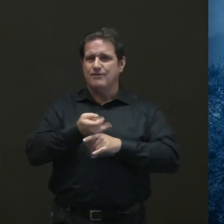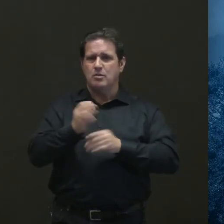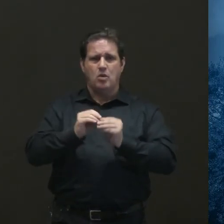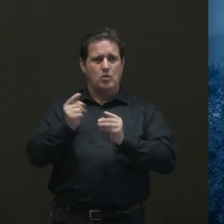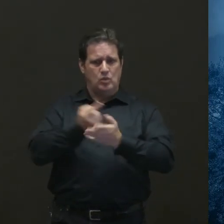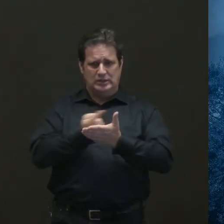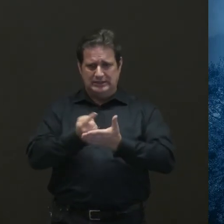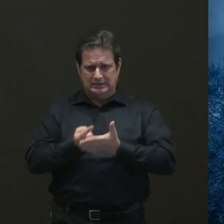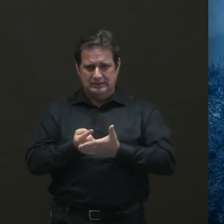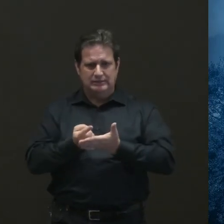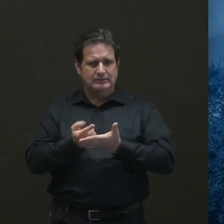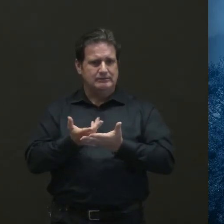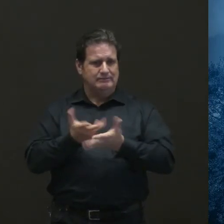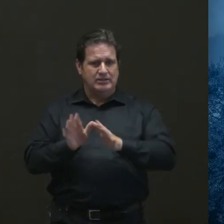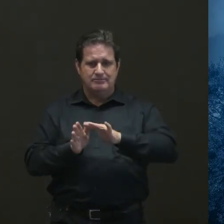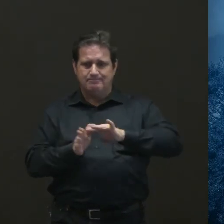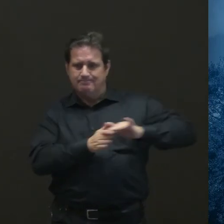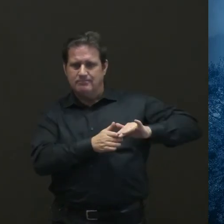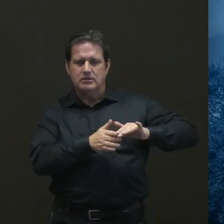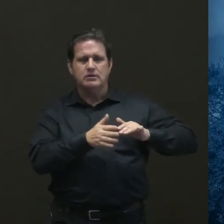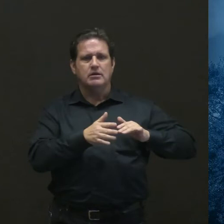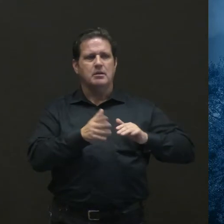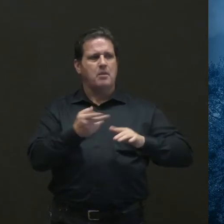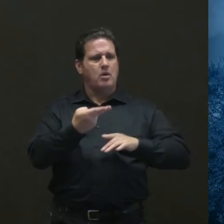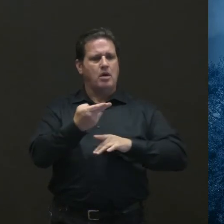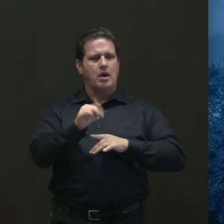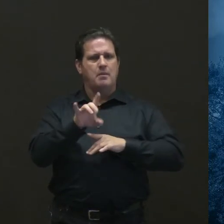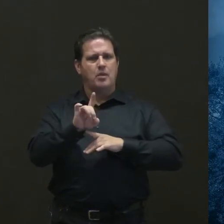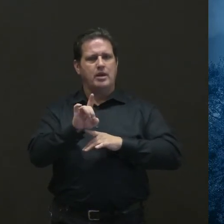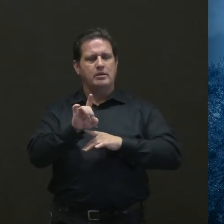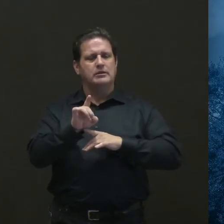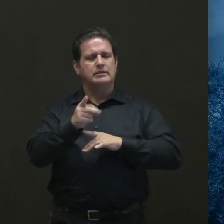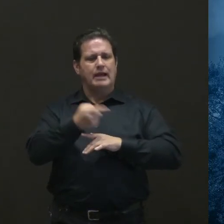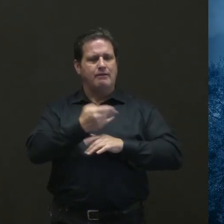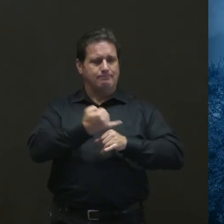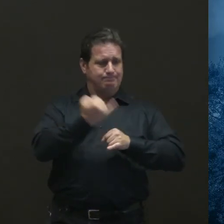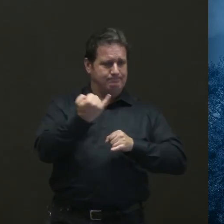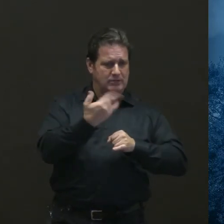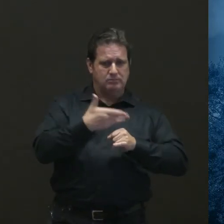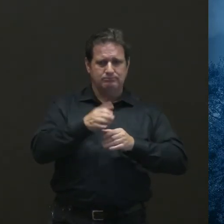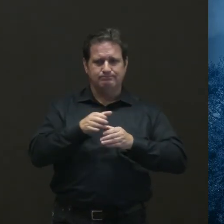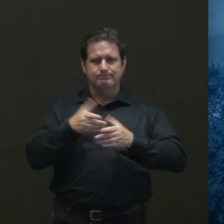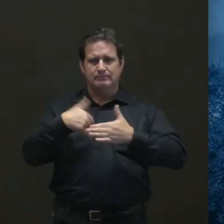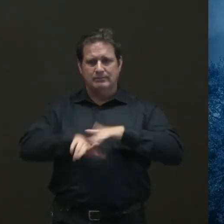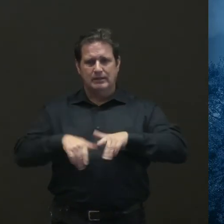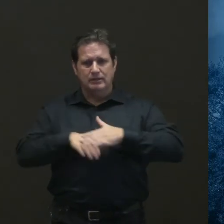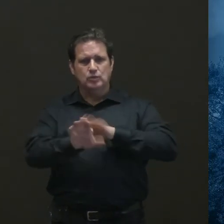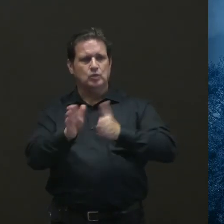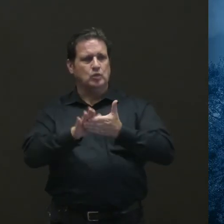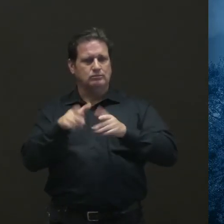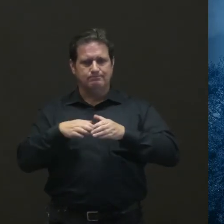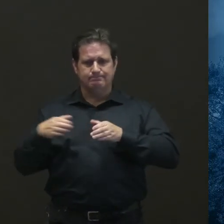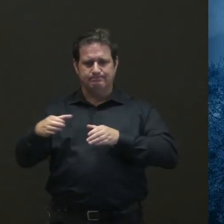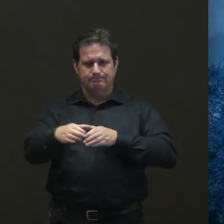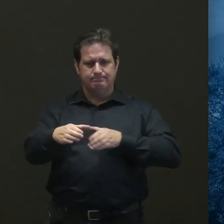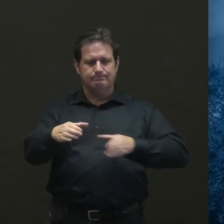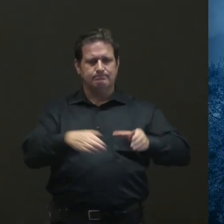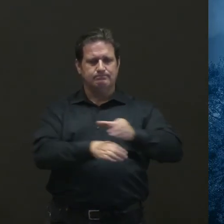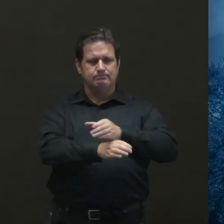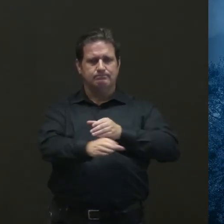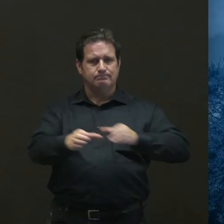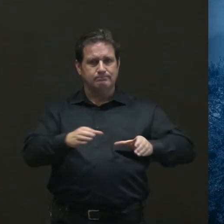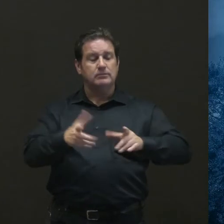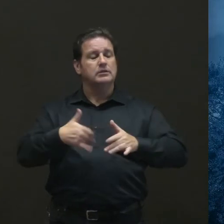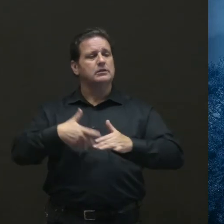weeks to go, then they're going to move into more hybrid models. So I think that we'll see that. And with respect